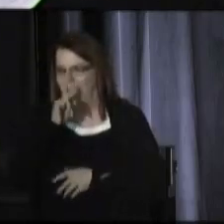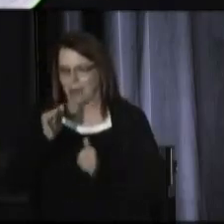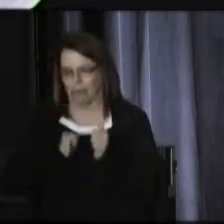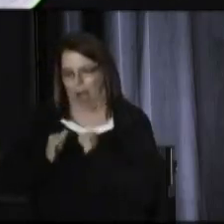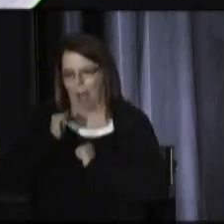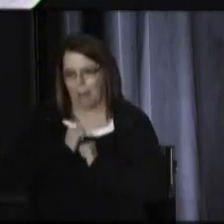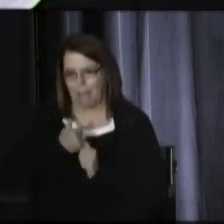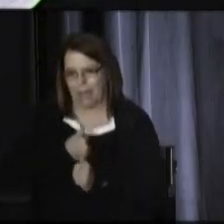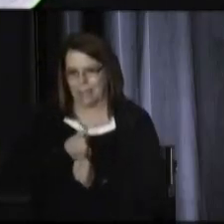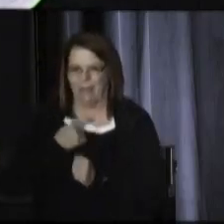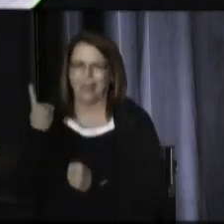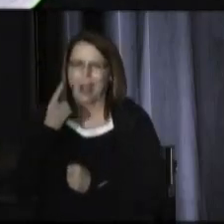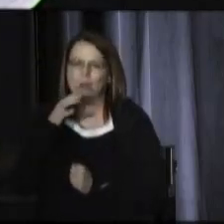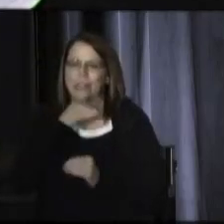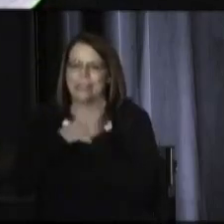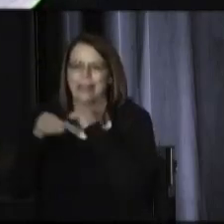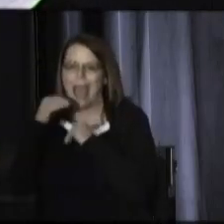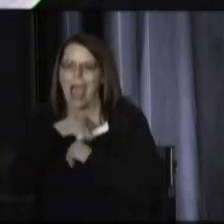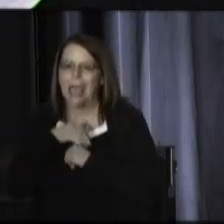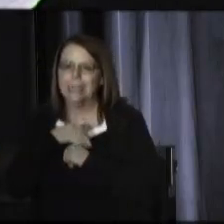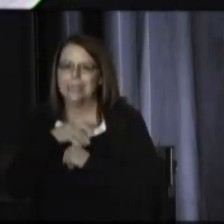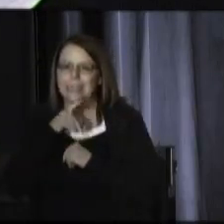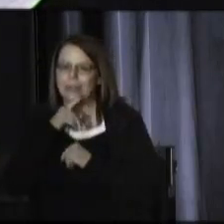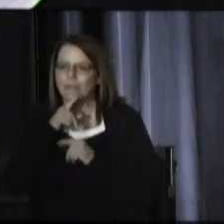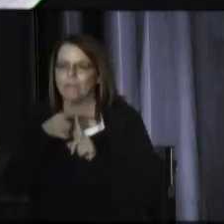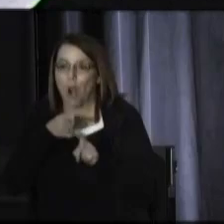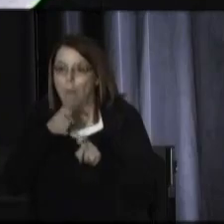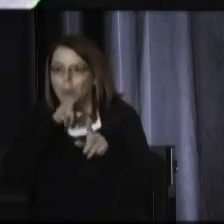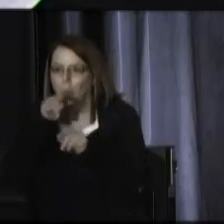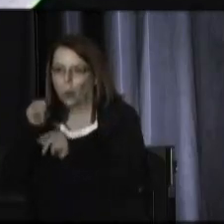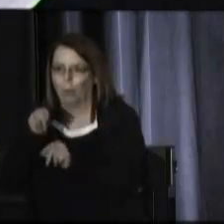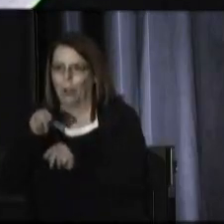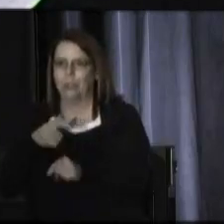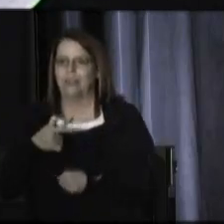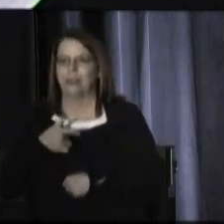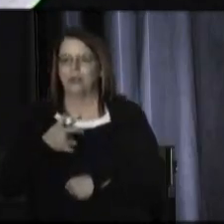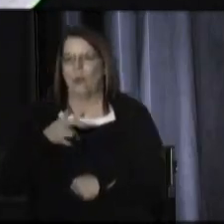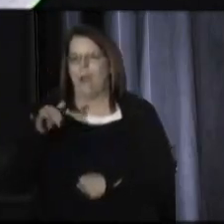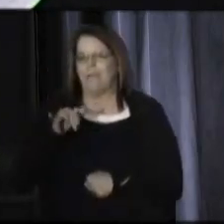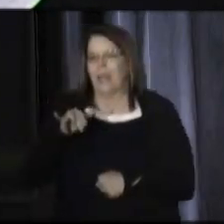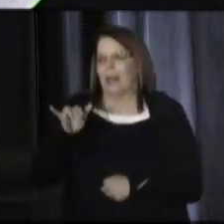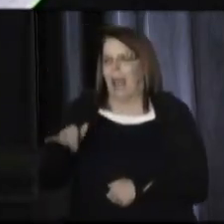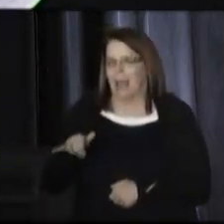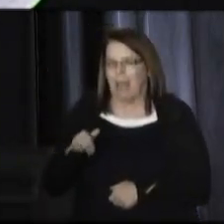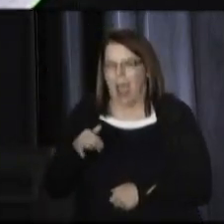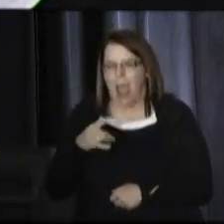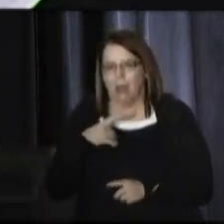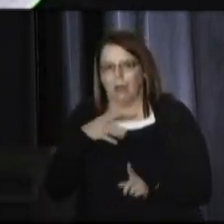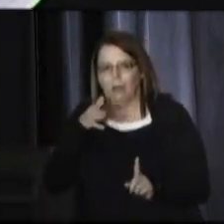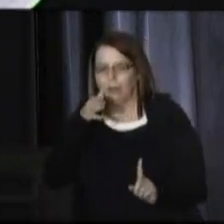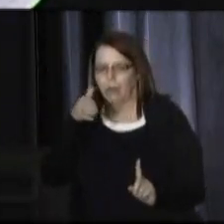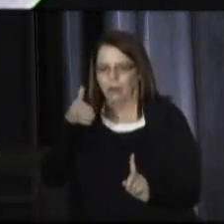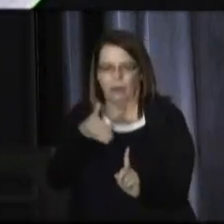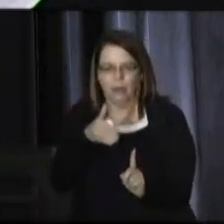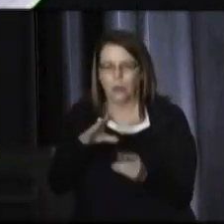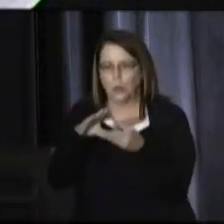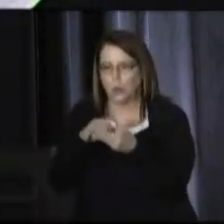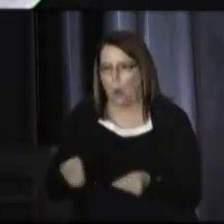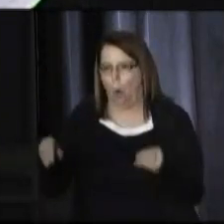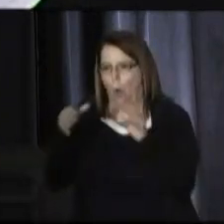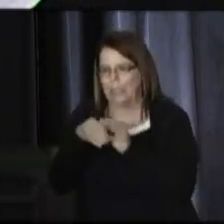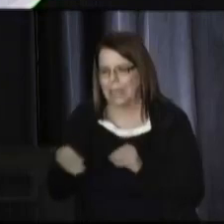up oak desk I heaved up 20 steps overlooking West Grand Ave with their battalion of metallic hands. They'll